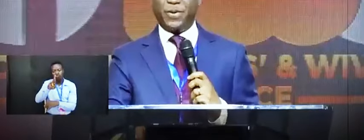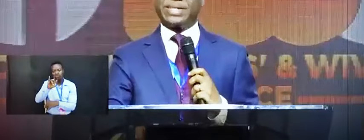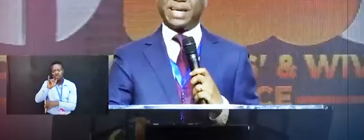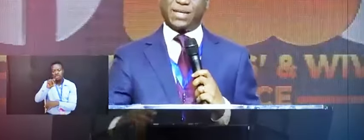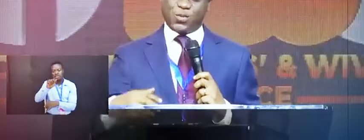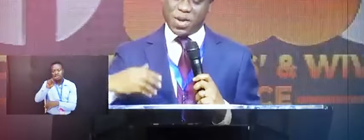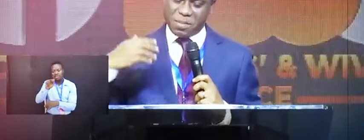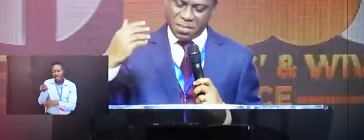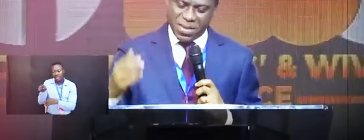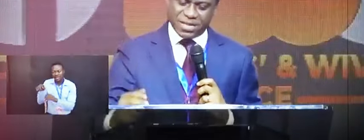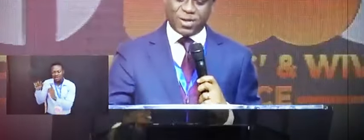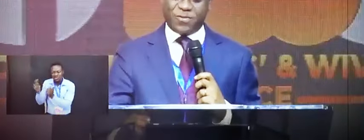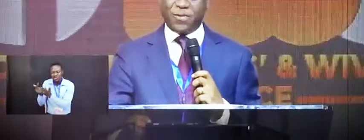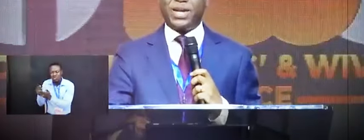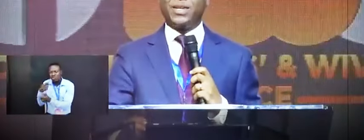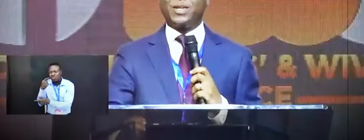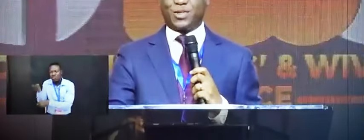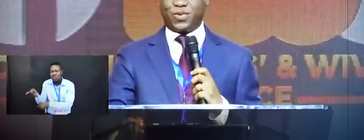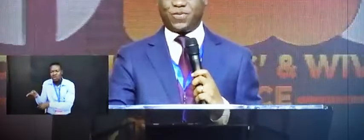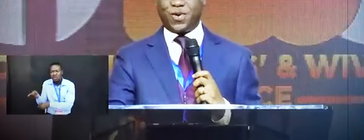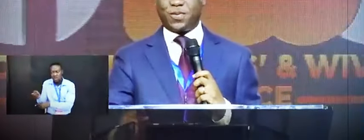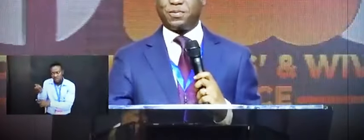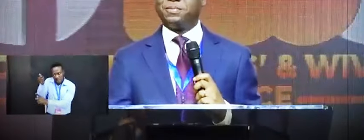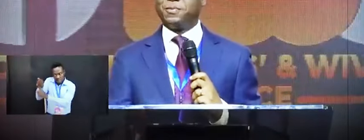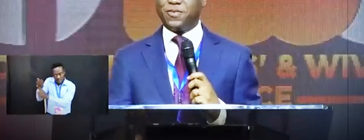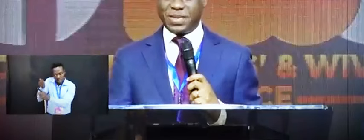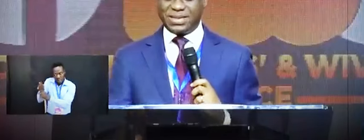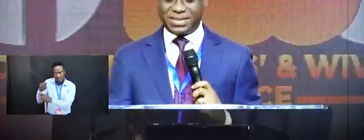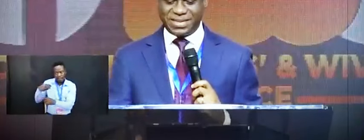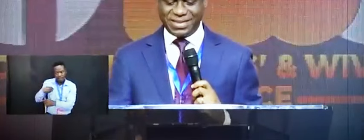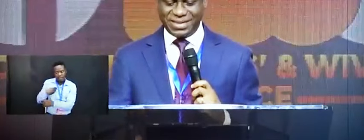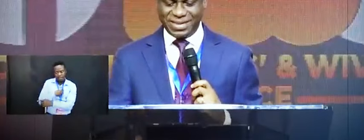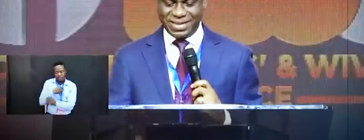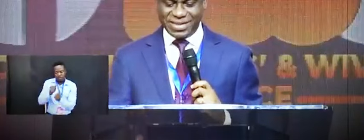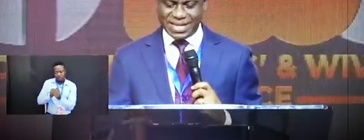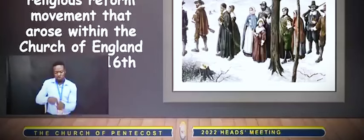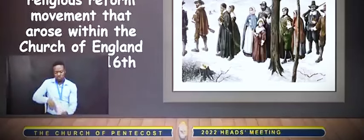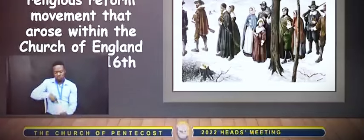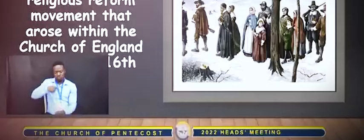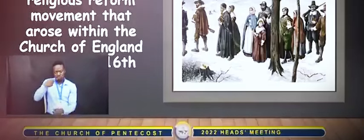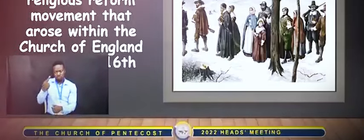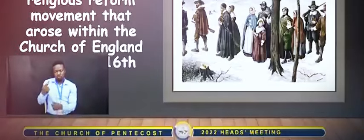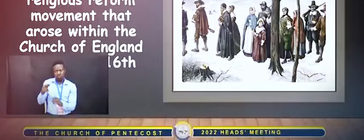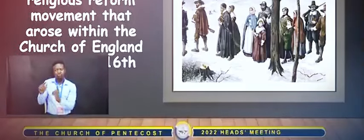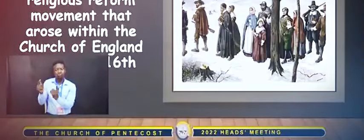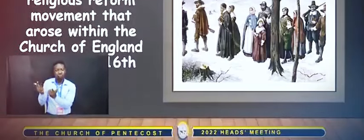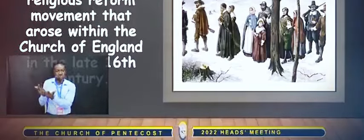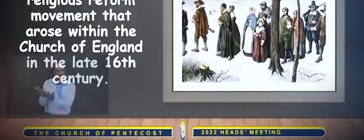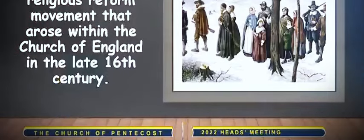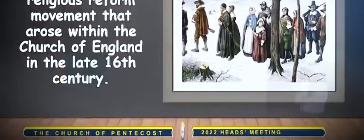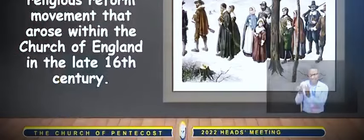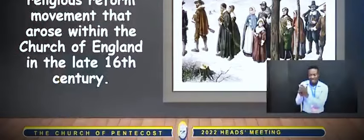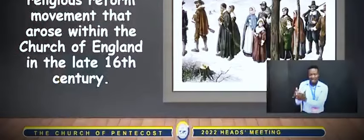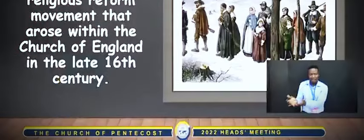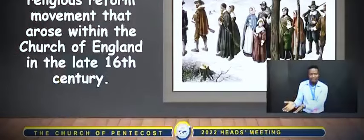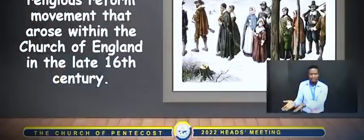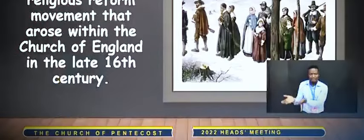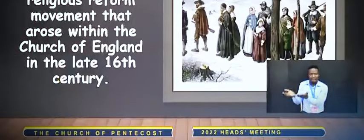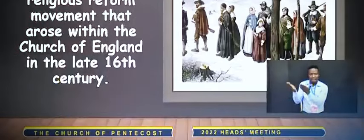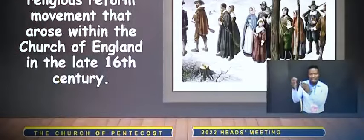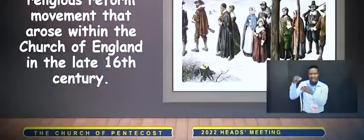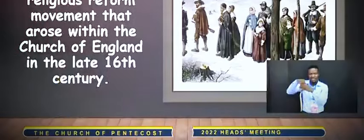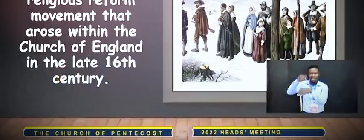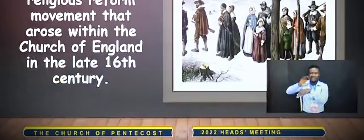The Puritans were members of a religious reform movement that arose within the Church